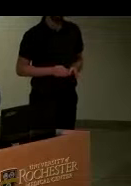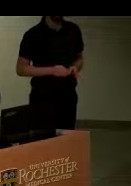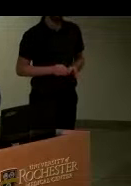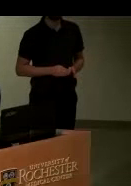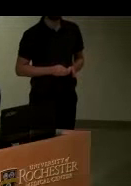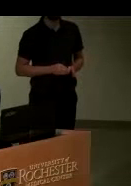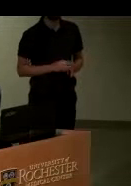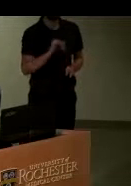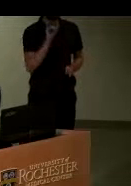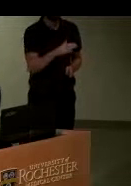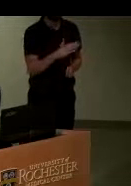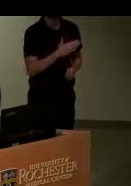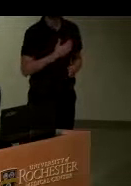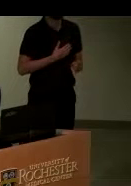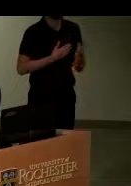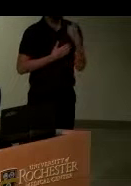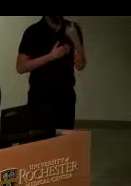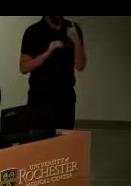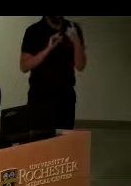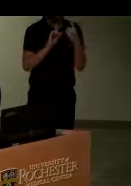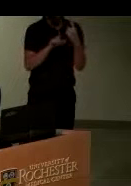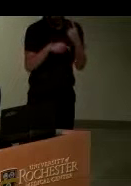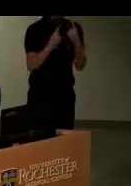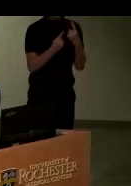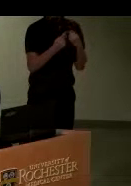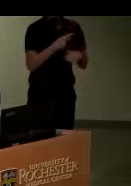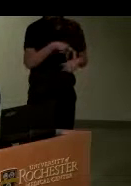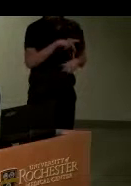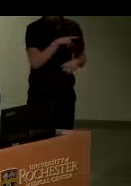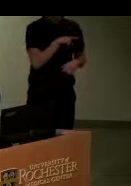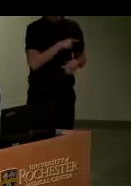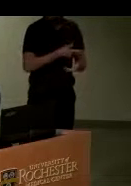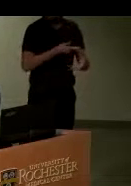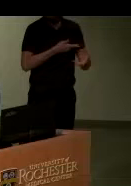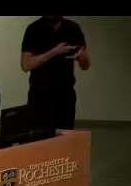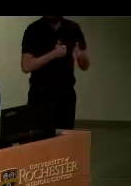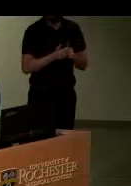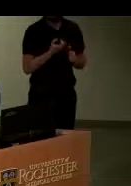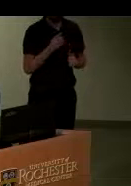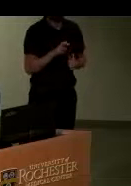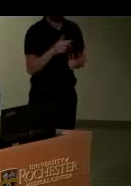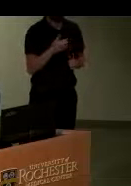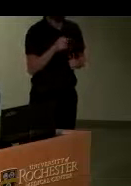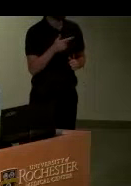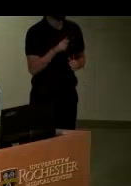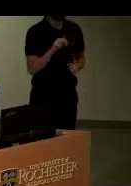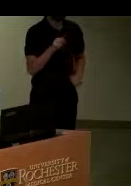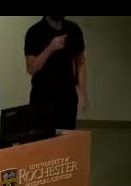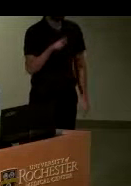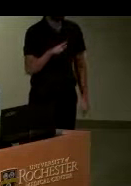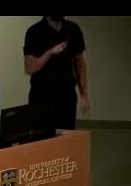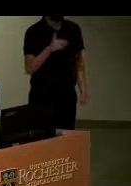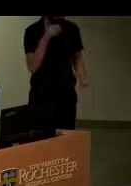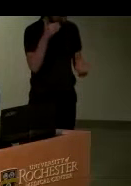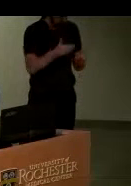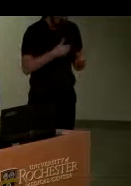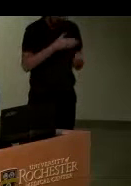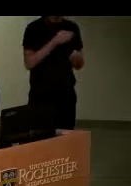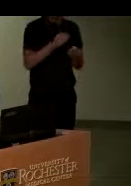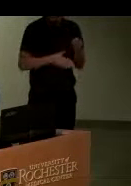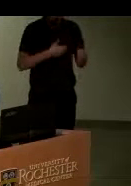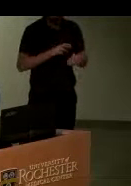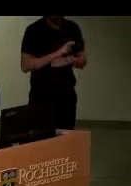And that was my one and only personal, intimate encounter with Dr. George Engel. It was toward the end of my